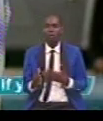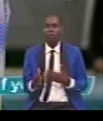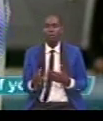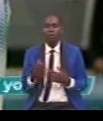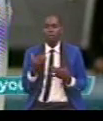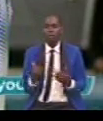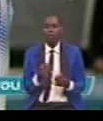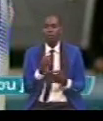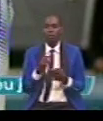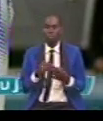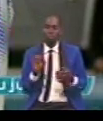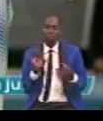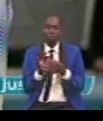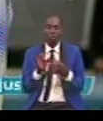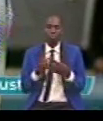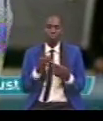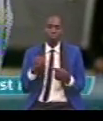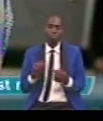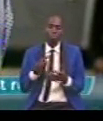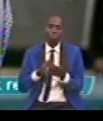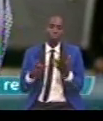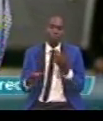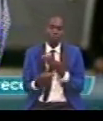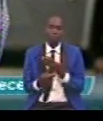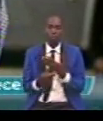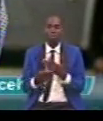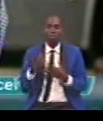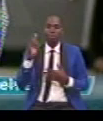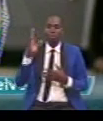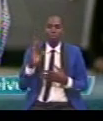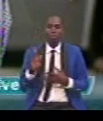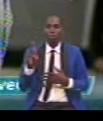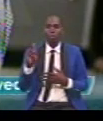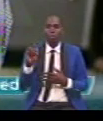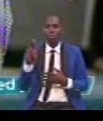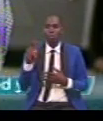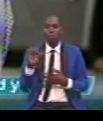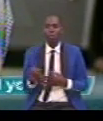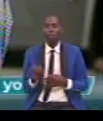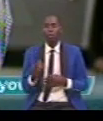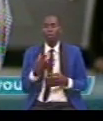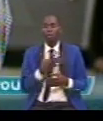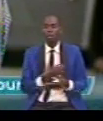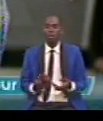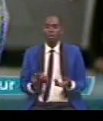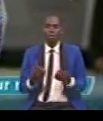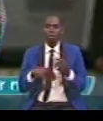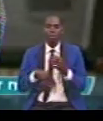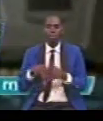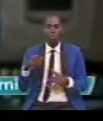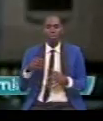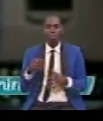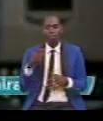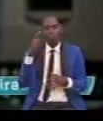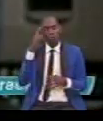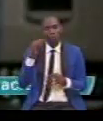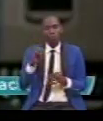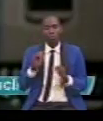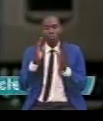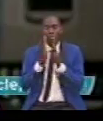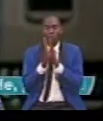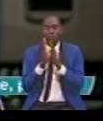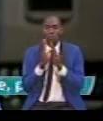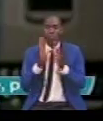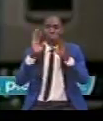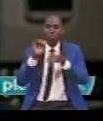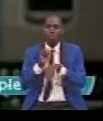when I connected online, Pastor Kumuyi prayed, and then he came back for the miracle prayer. And I put